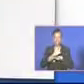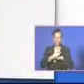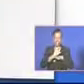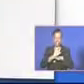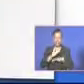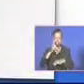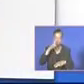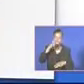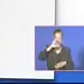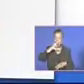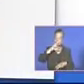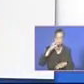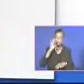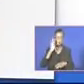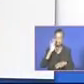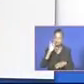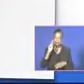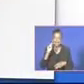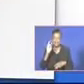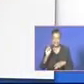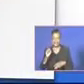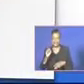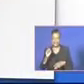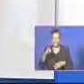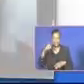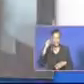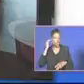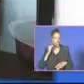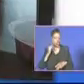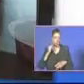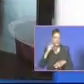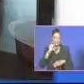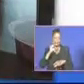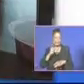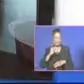in four distinct flavors: gold, spicy, floral, and fruity.